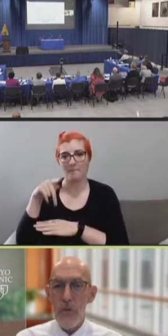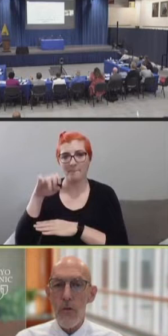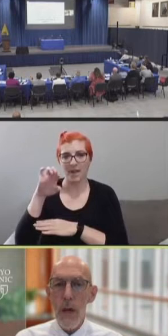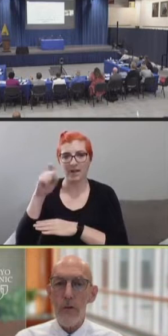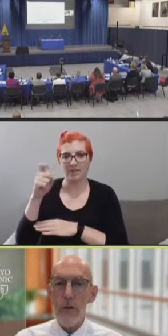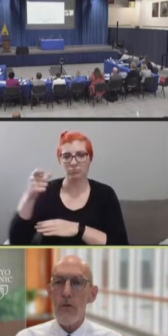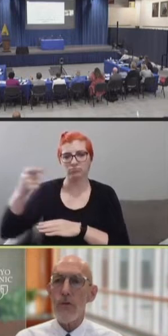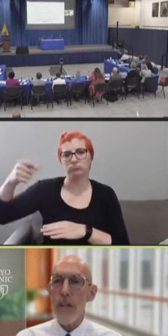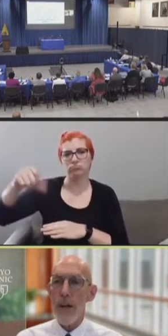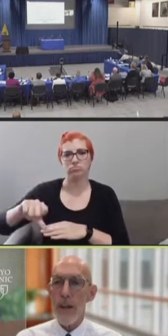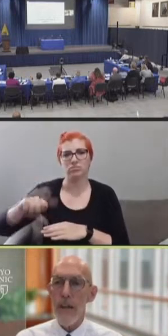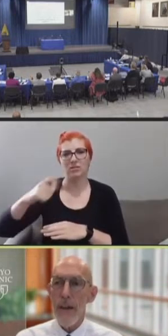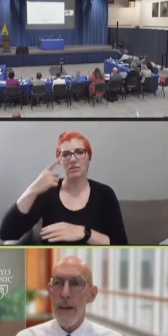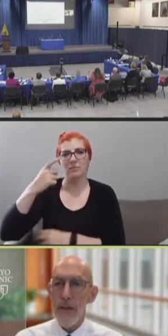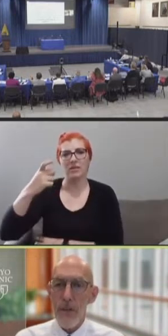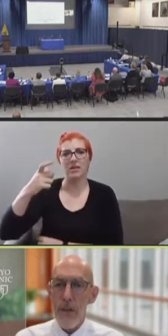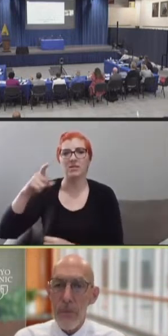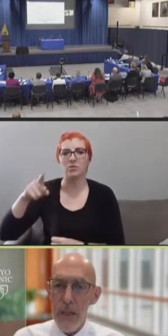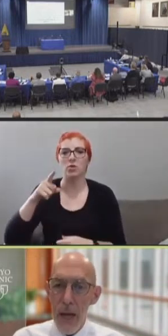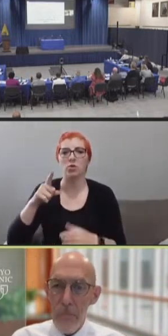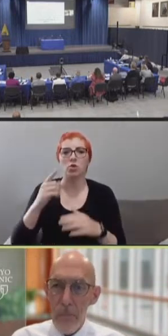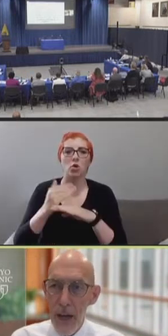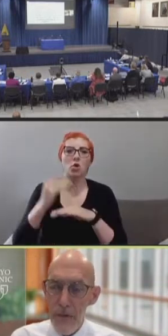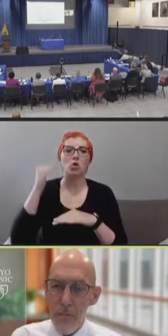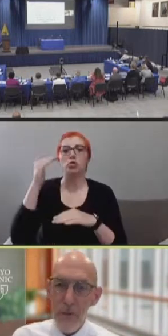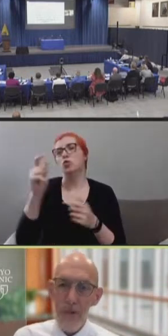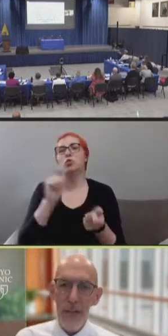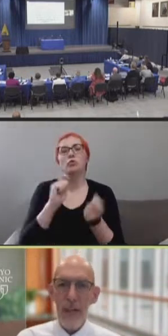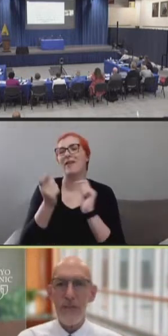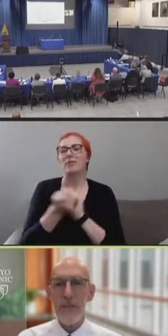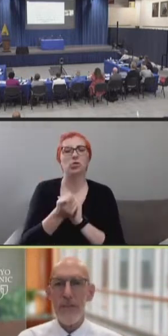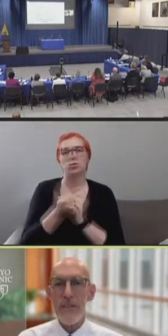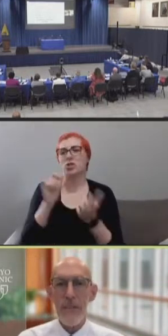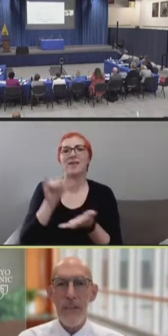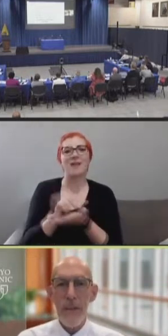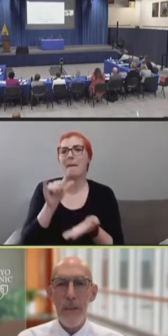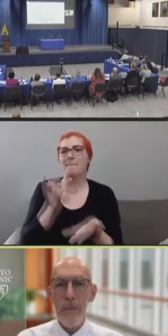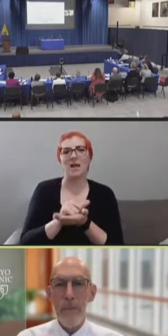was too revolutionary and simply not possible." Next.